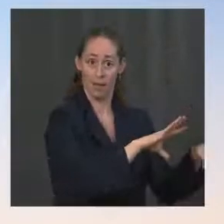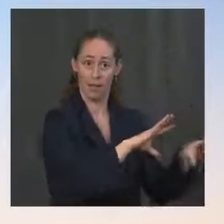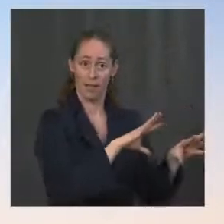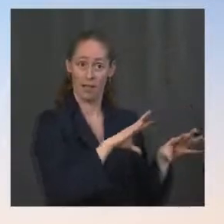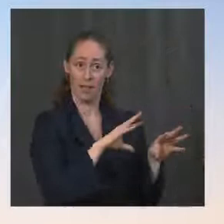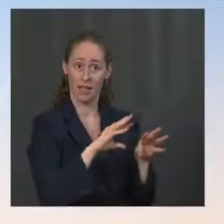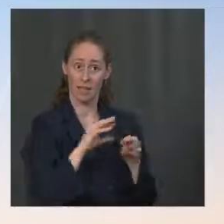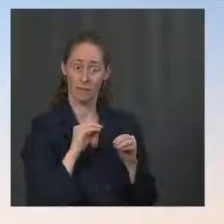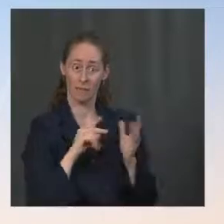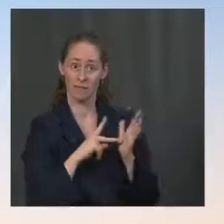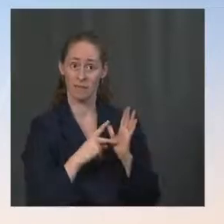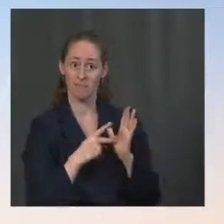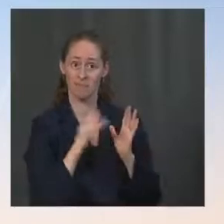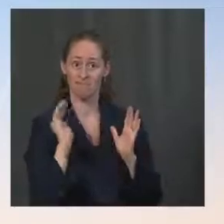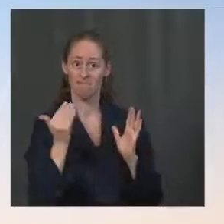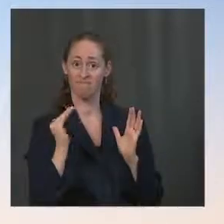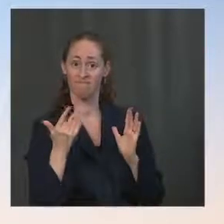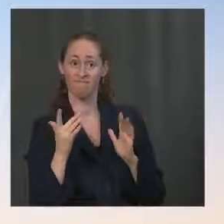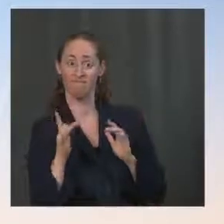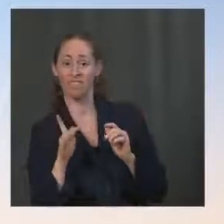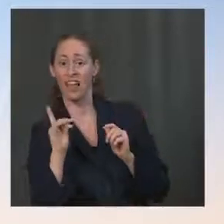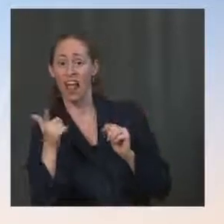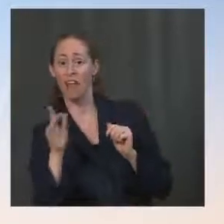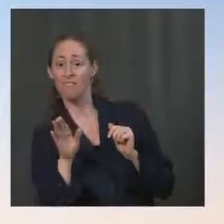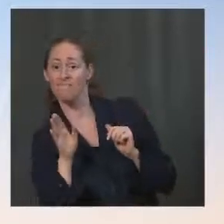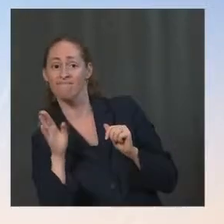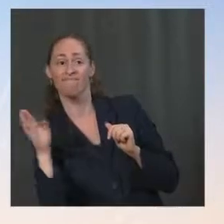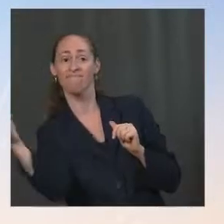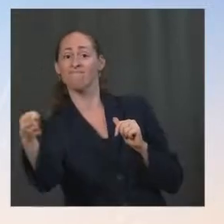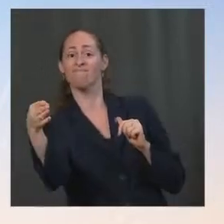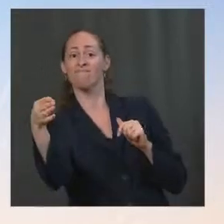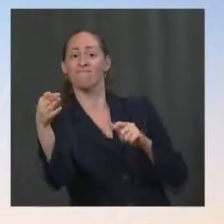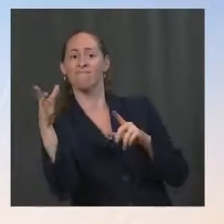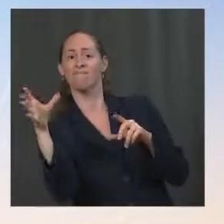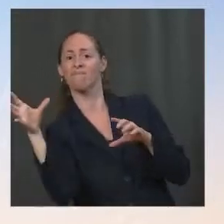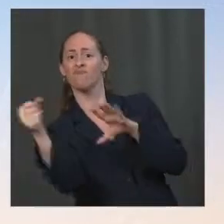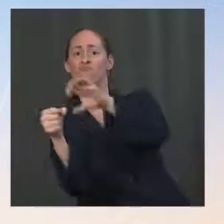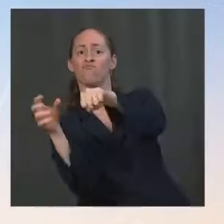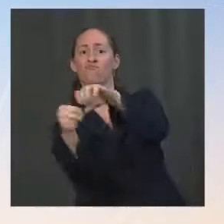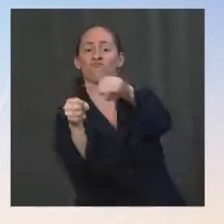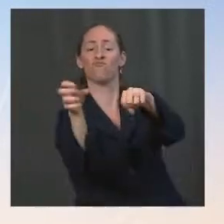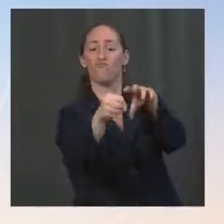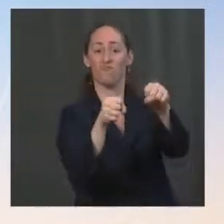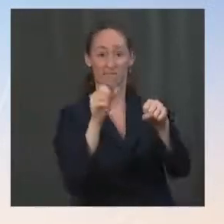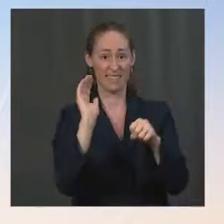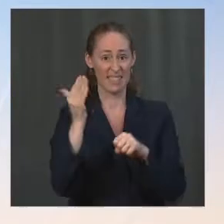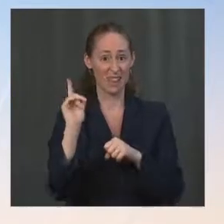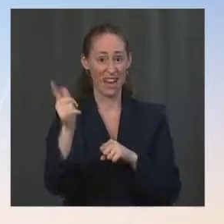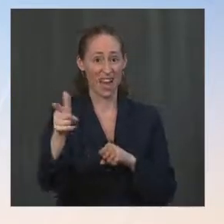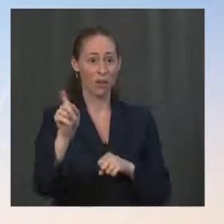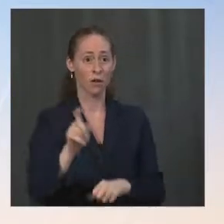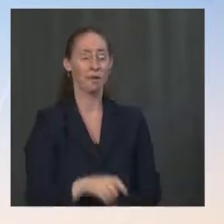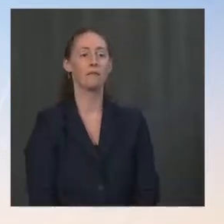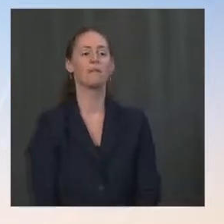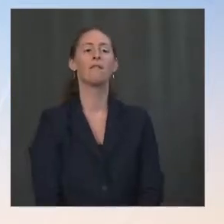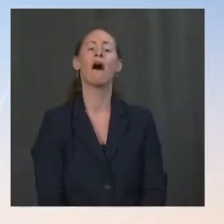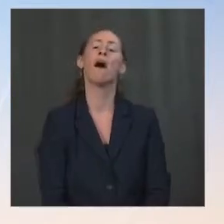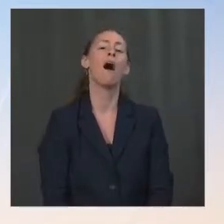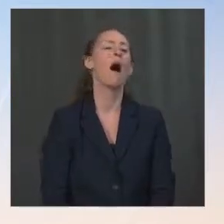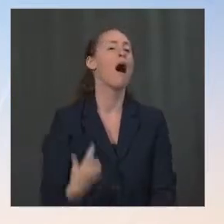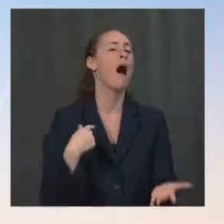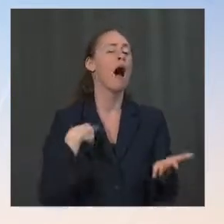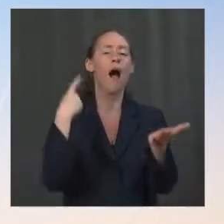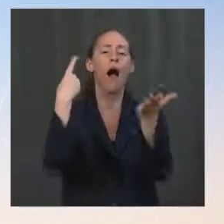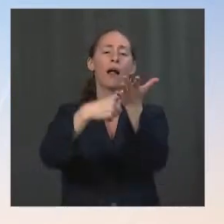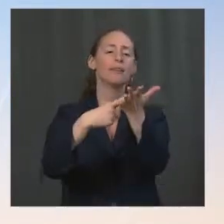some covert form, to complete that mission to kill those who are responsible? I'm not going to get into details from here on what